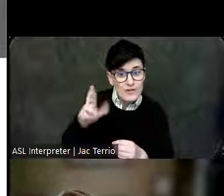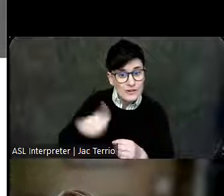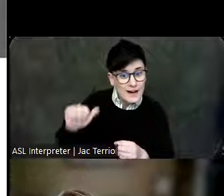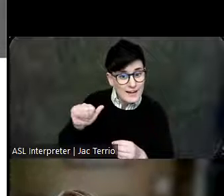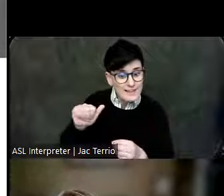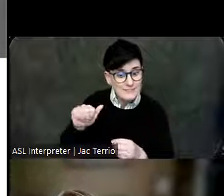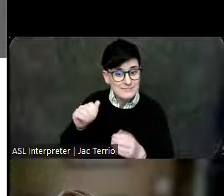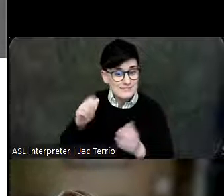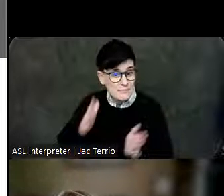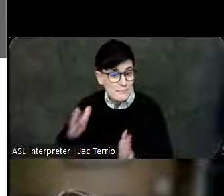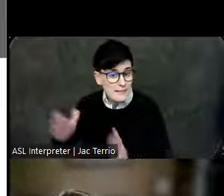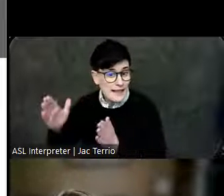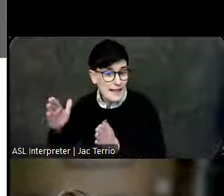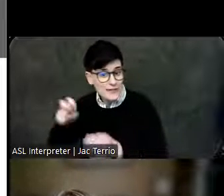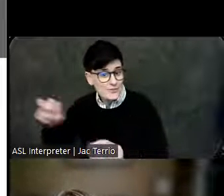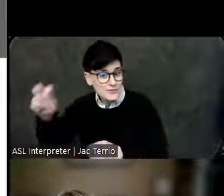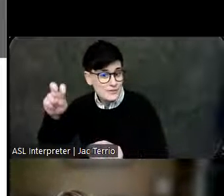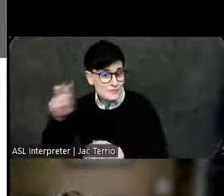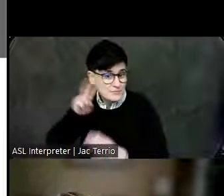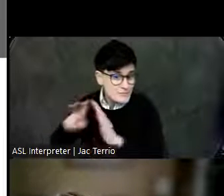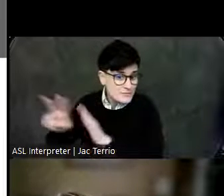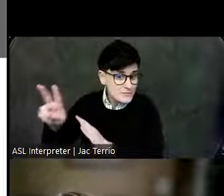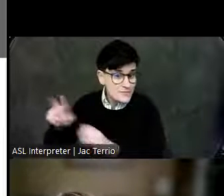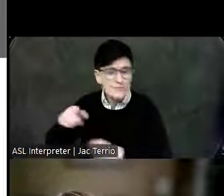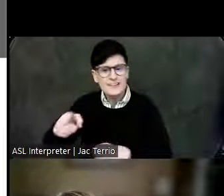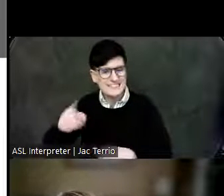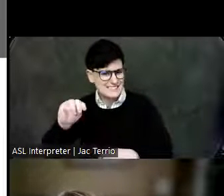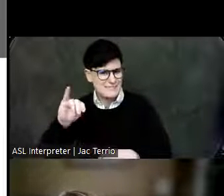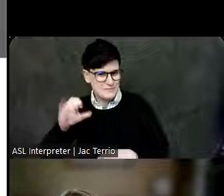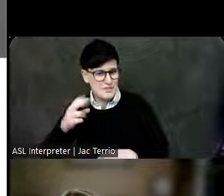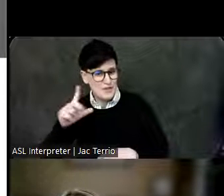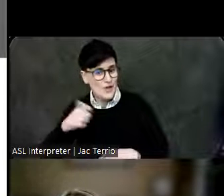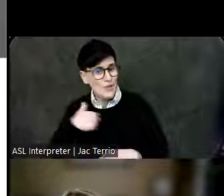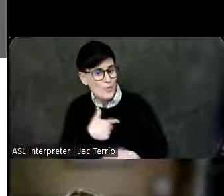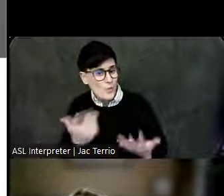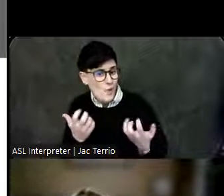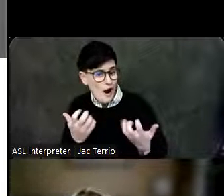No, but we would like to take one and we've never done it. So that's the big one.